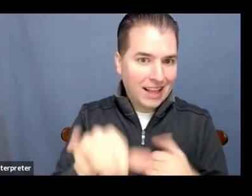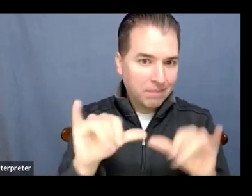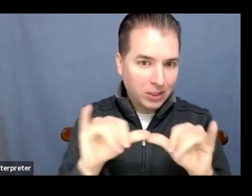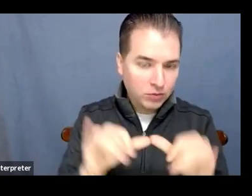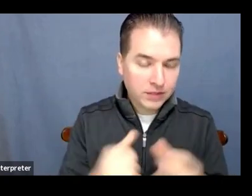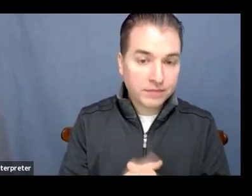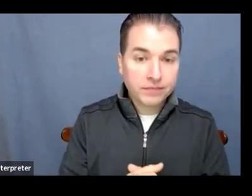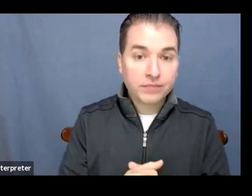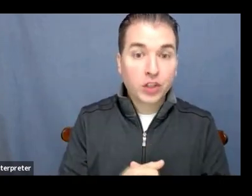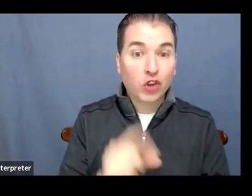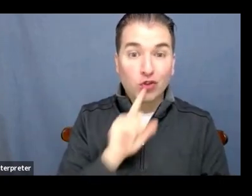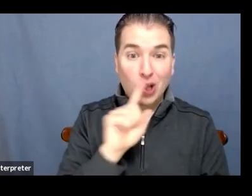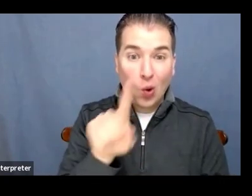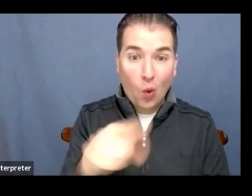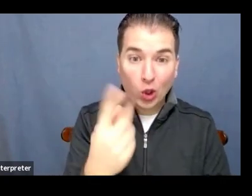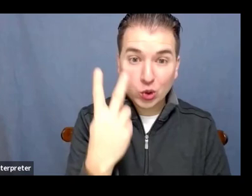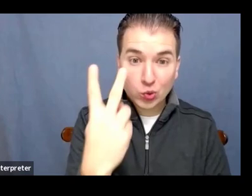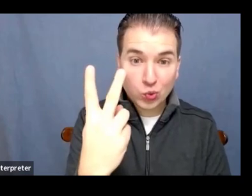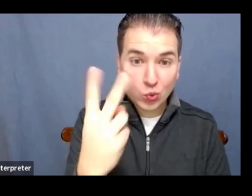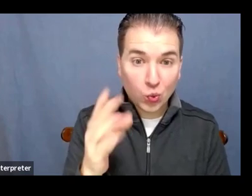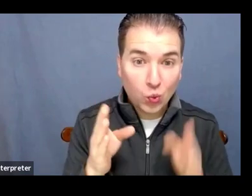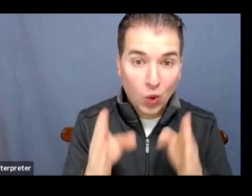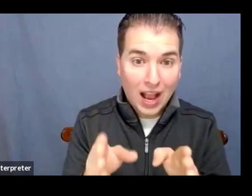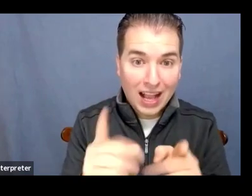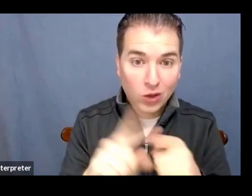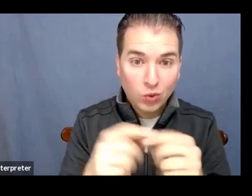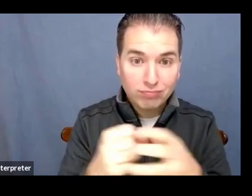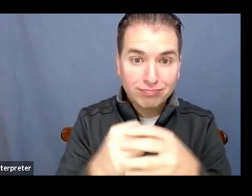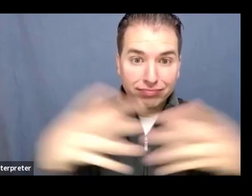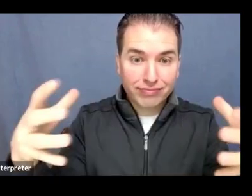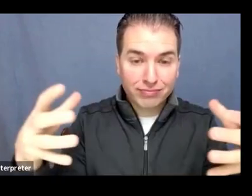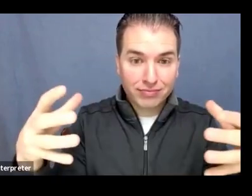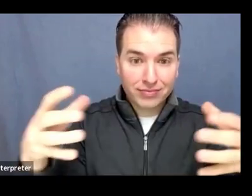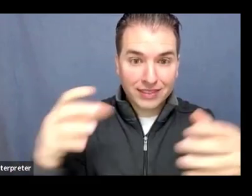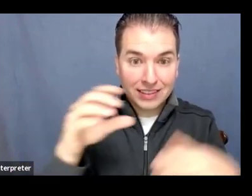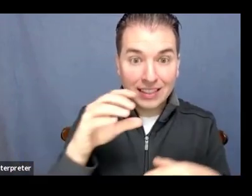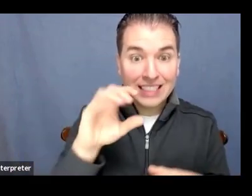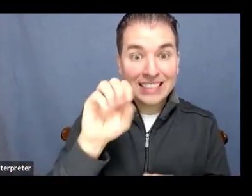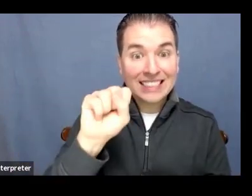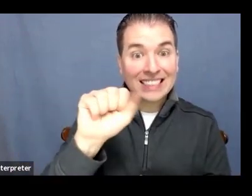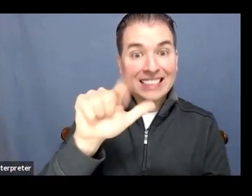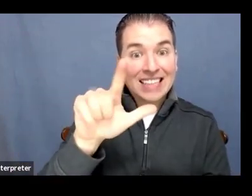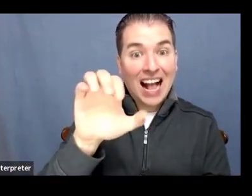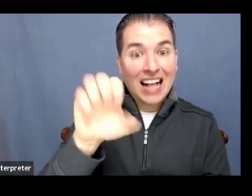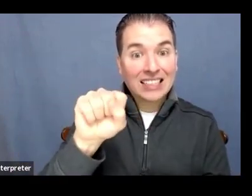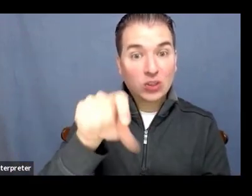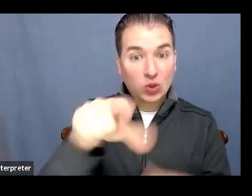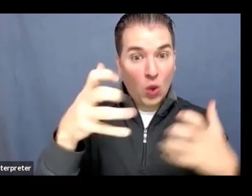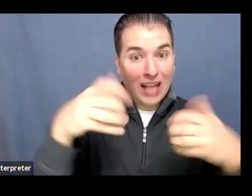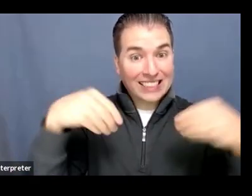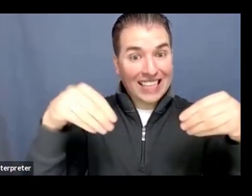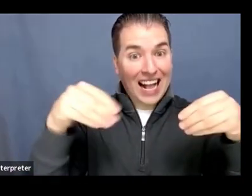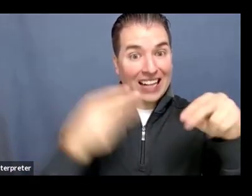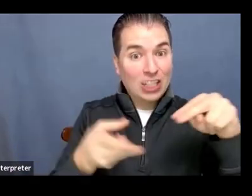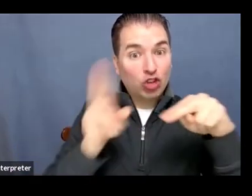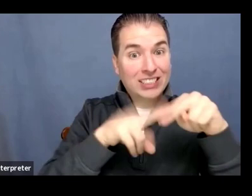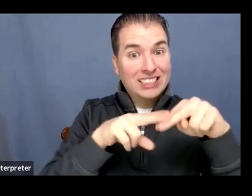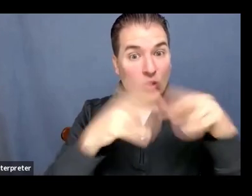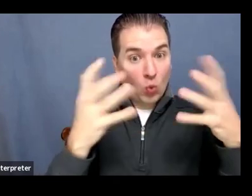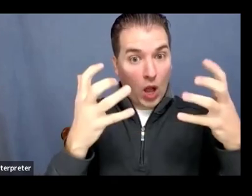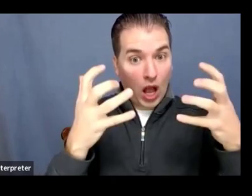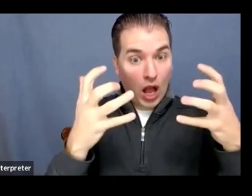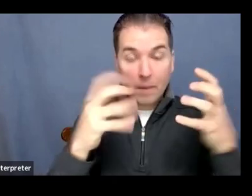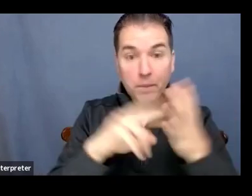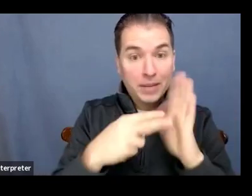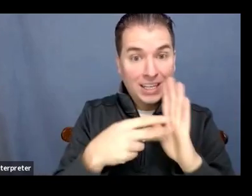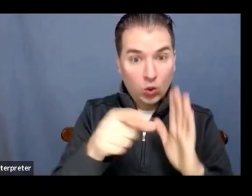are only two ways to grow sales, right? You can either increase your customers, and by that, I mean, you can get new